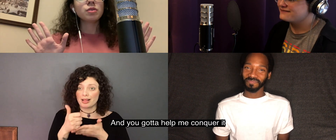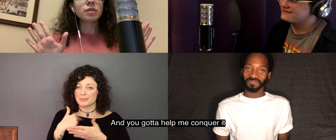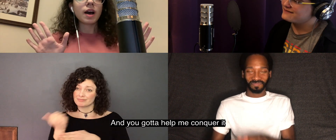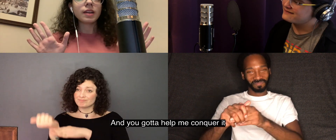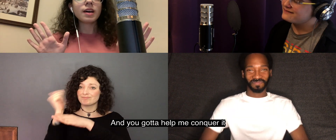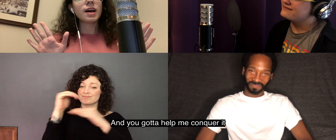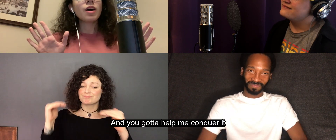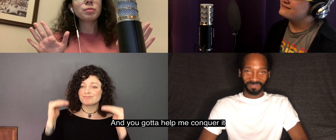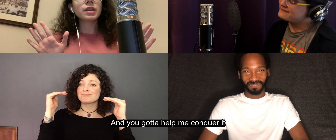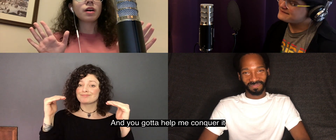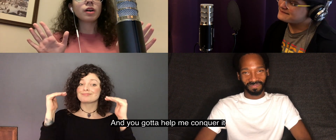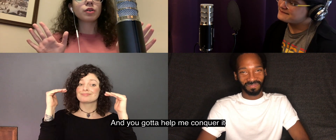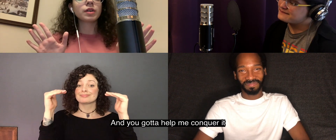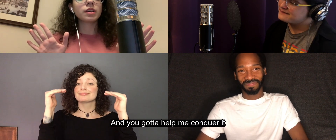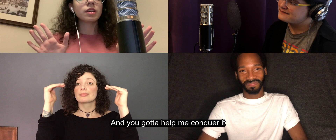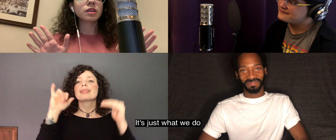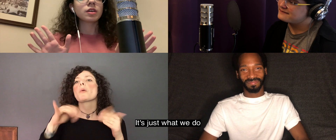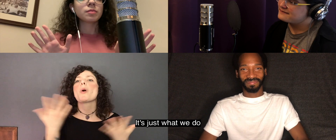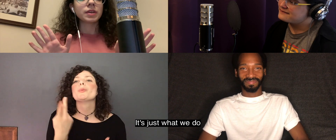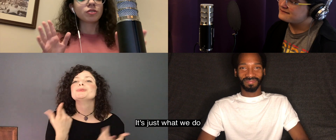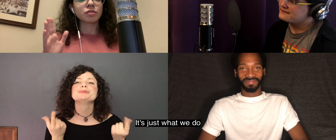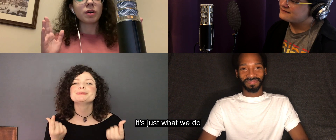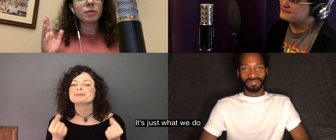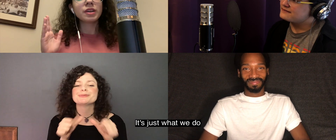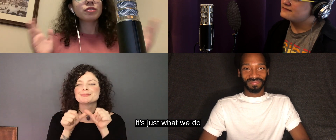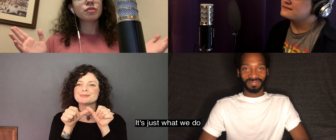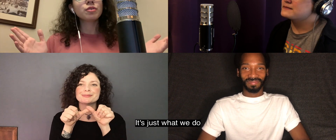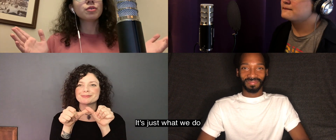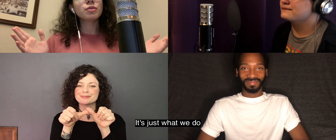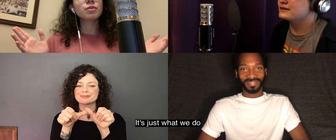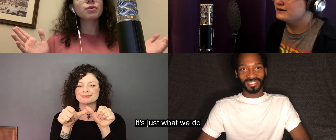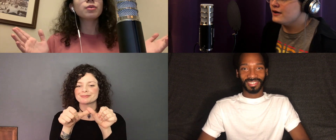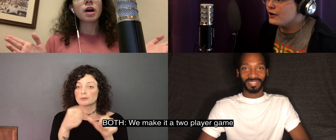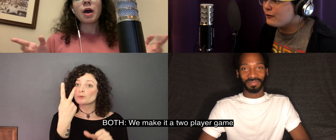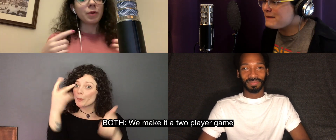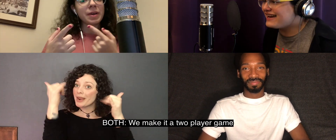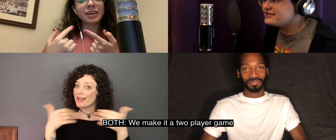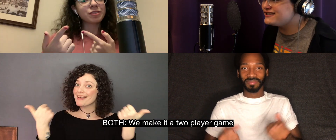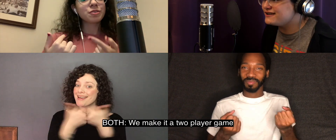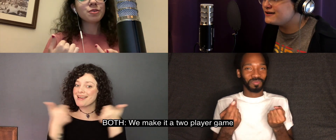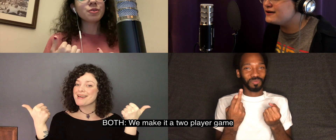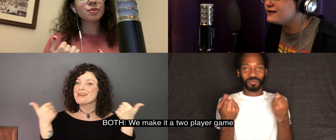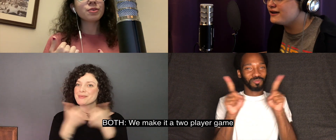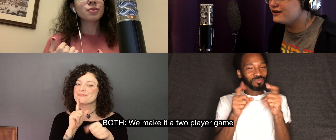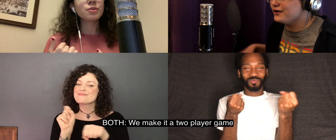and you gotta help me conquer it. It's just what we do. We make it a